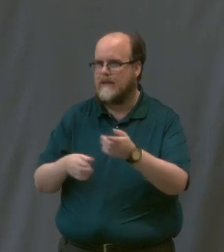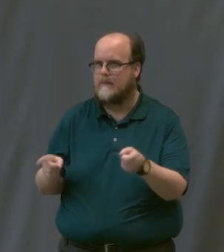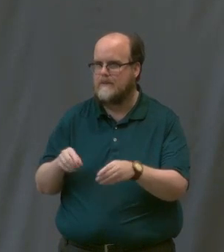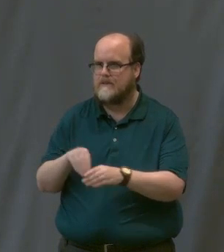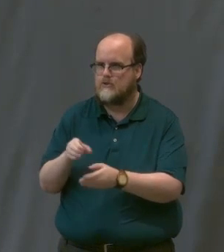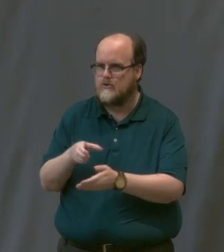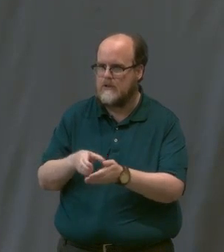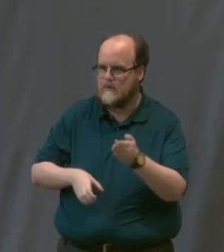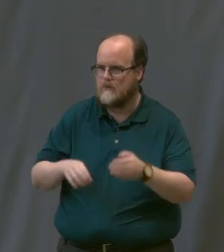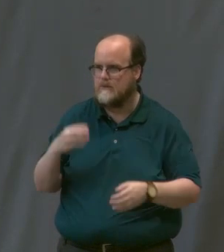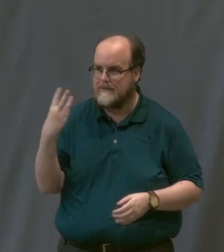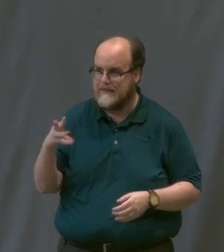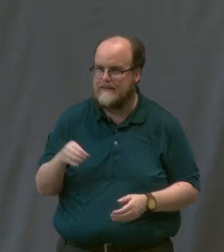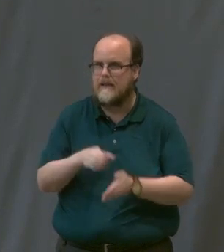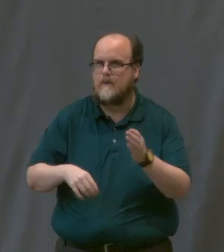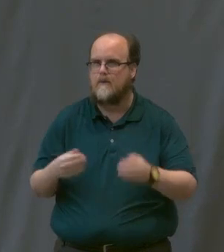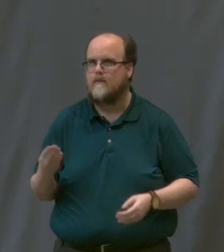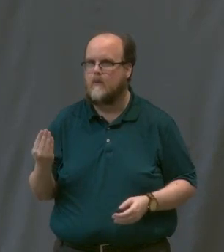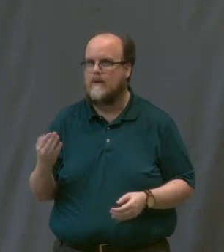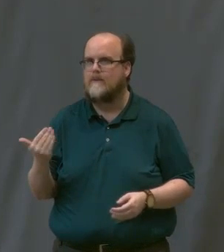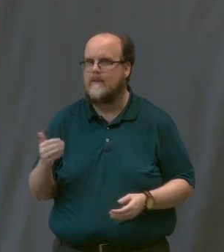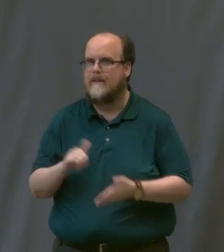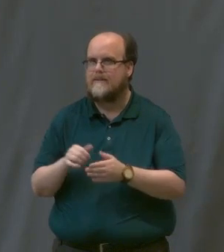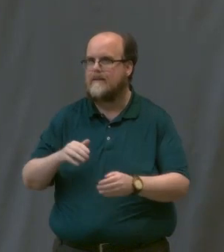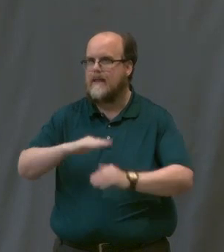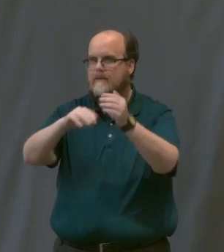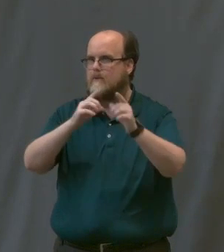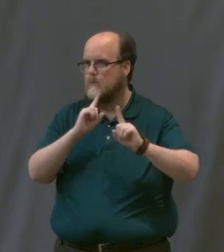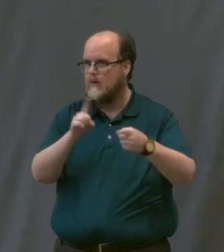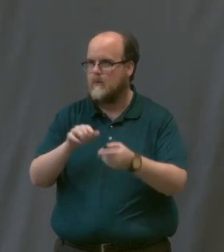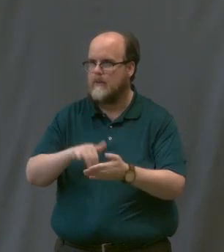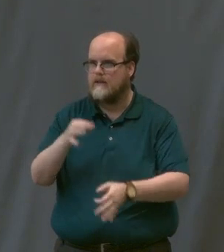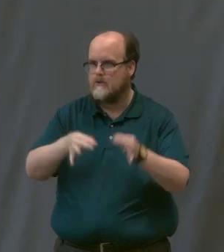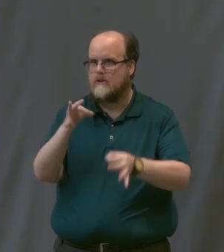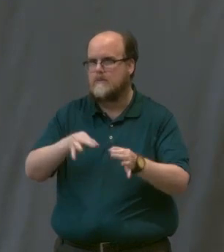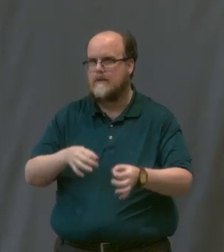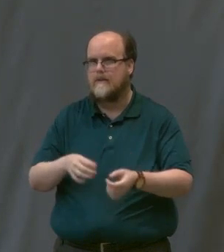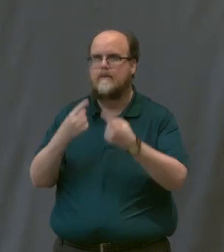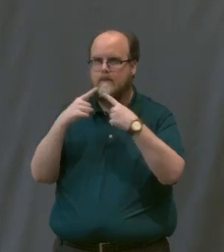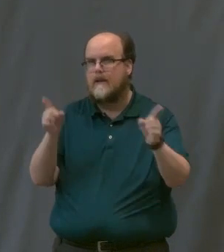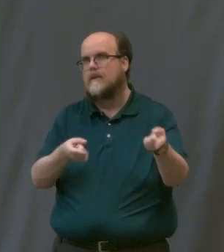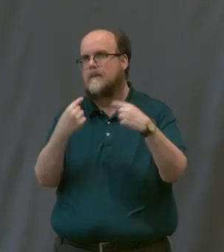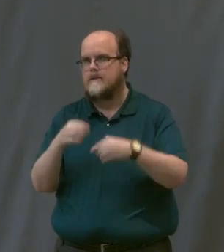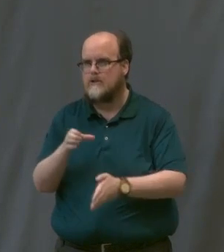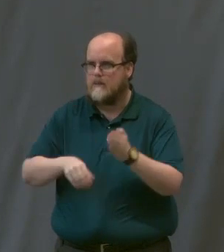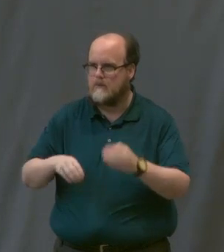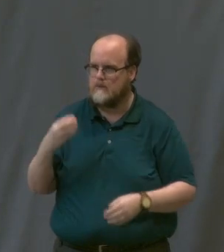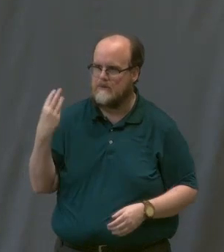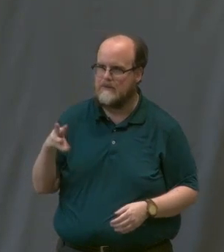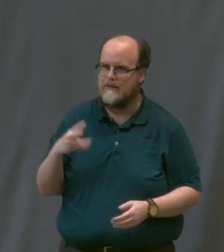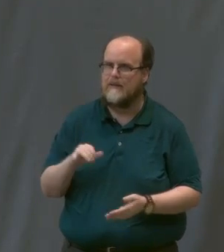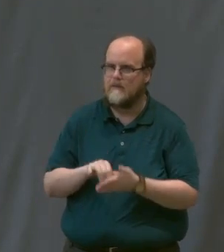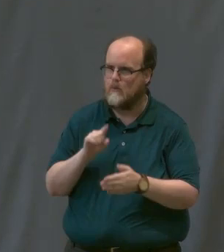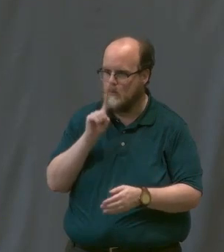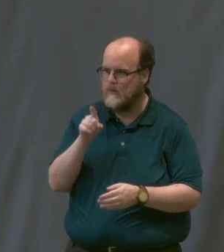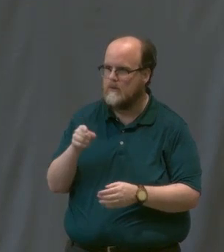chapter 16. Chapters 14 and 15 is heaven's response to that judgment finally coming. Chapter 16 is the actual